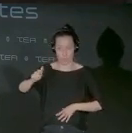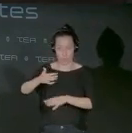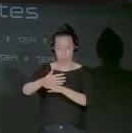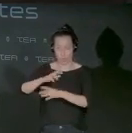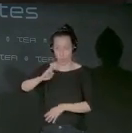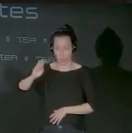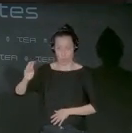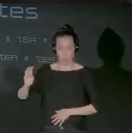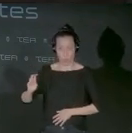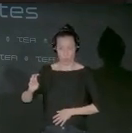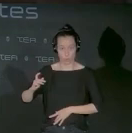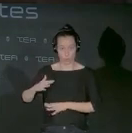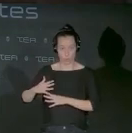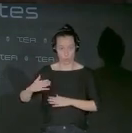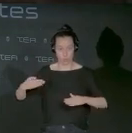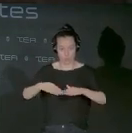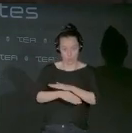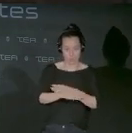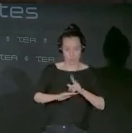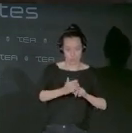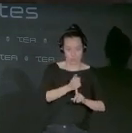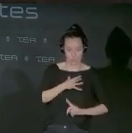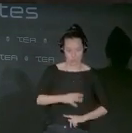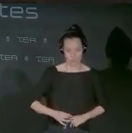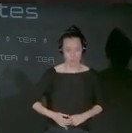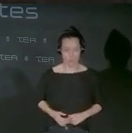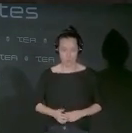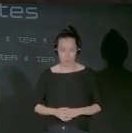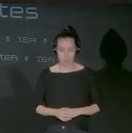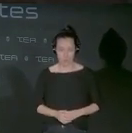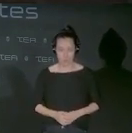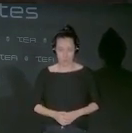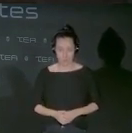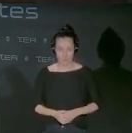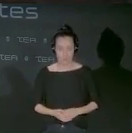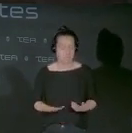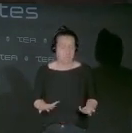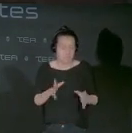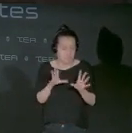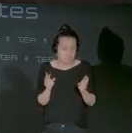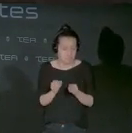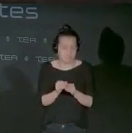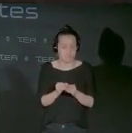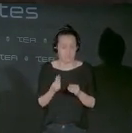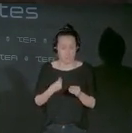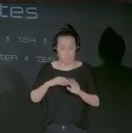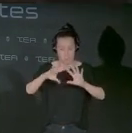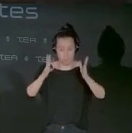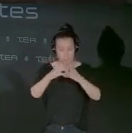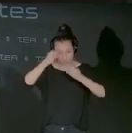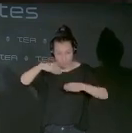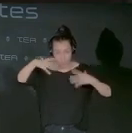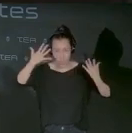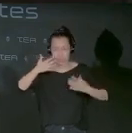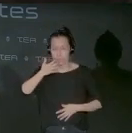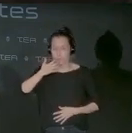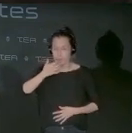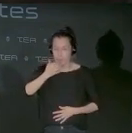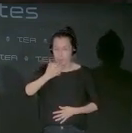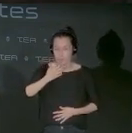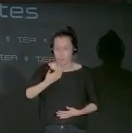this very advanced virtual world where you can take your avatar or take your item, virtual